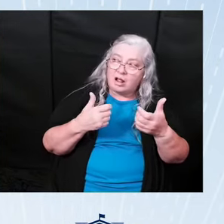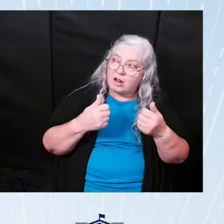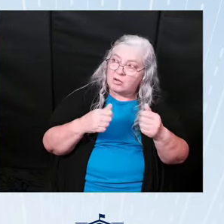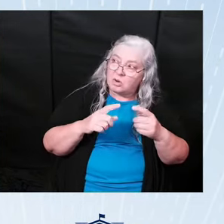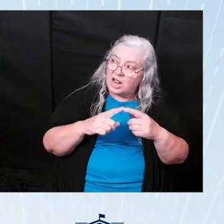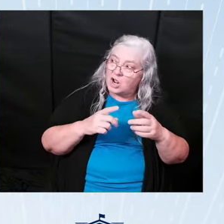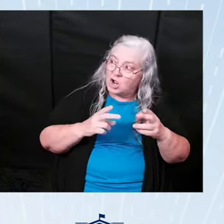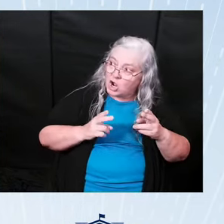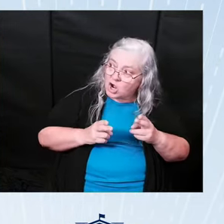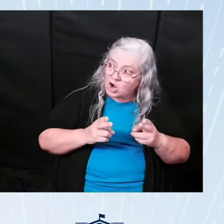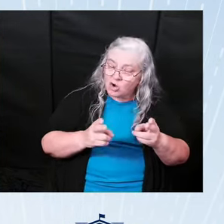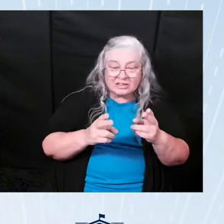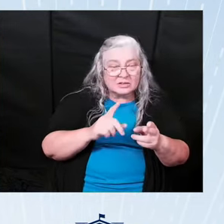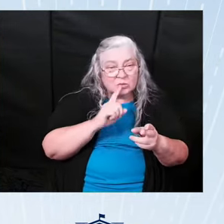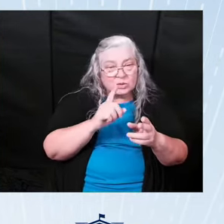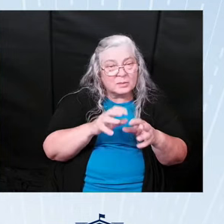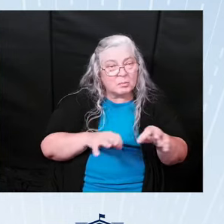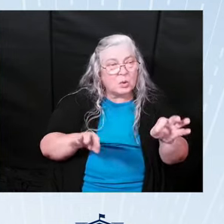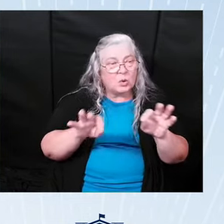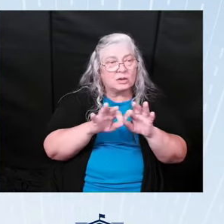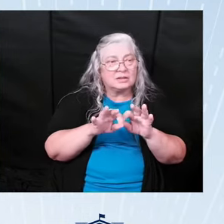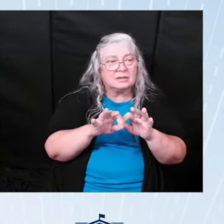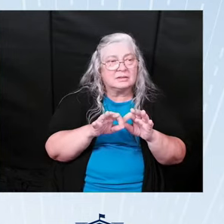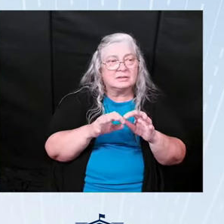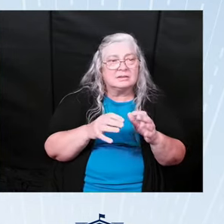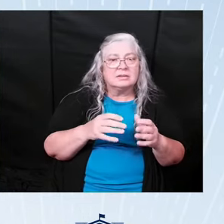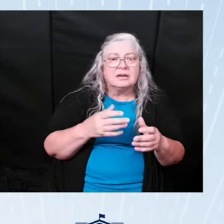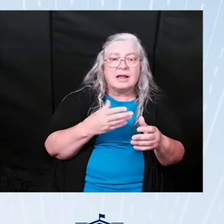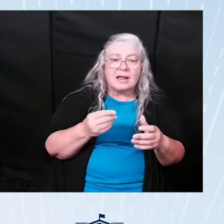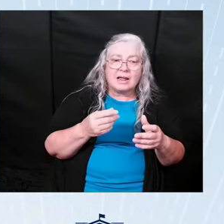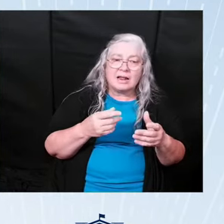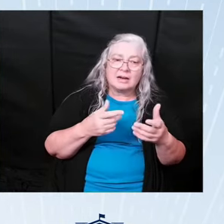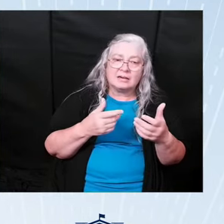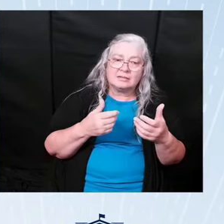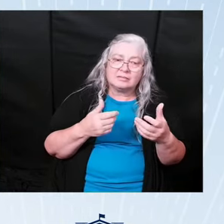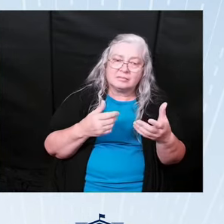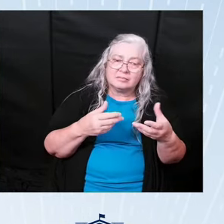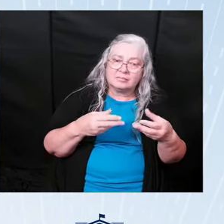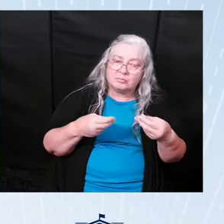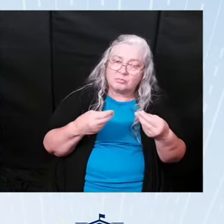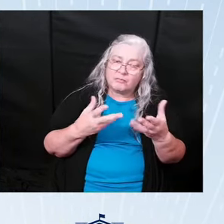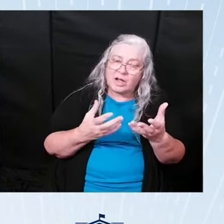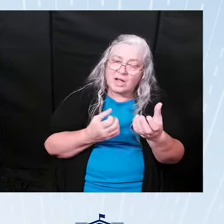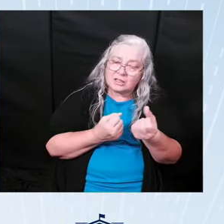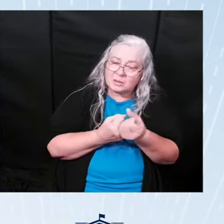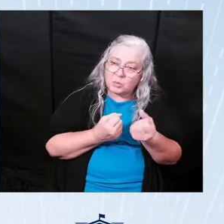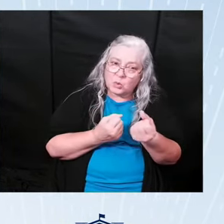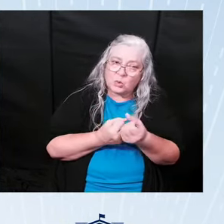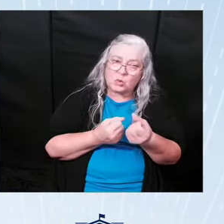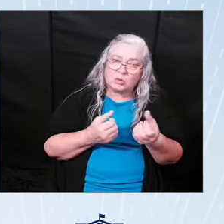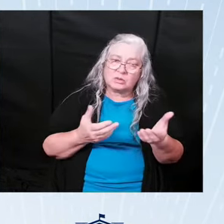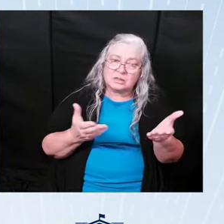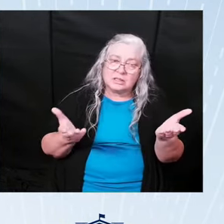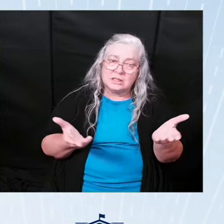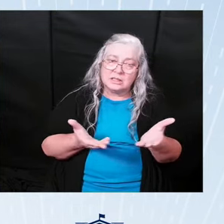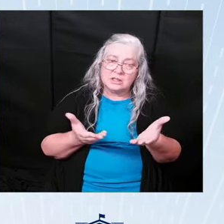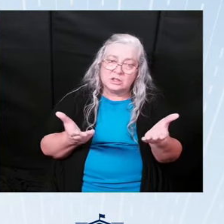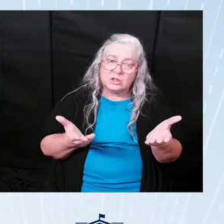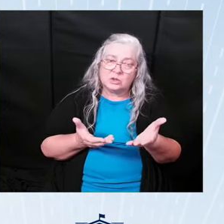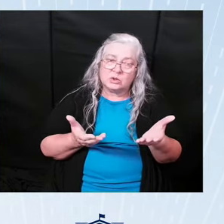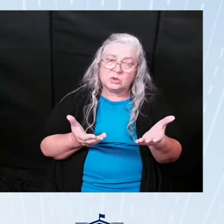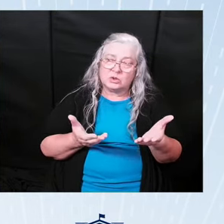the support is here, and being able to not go it alone. And then really looking at roles